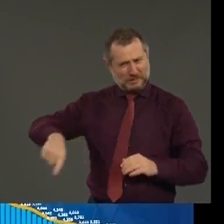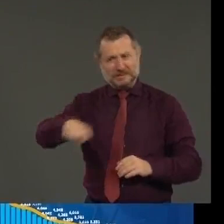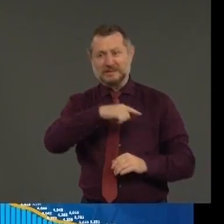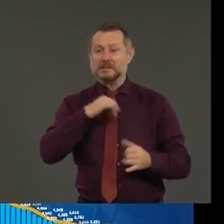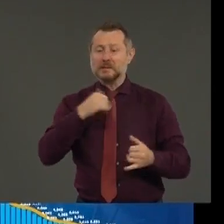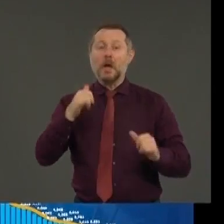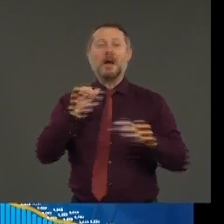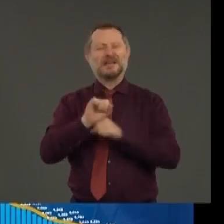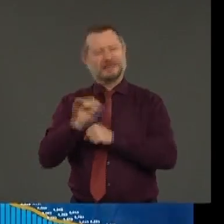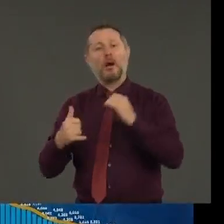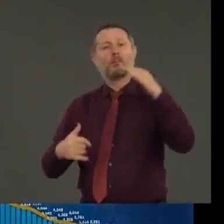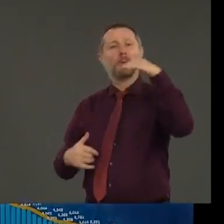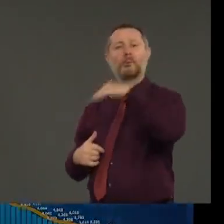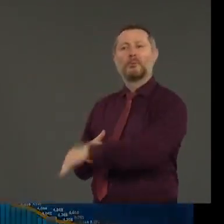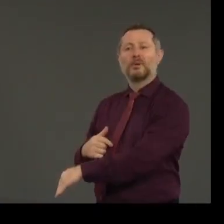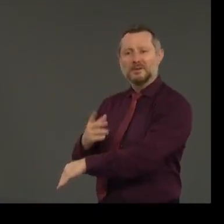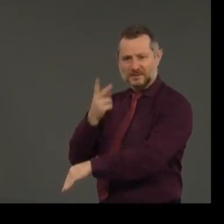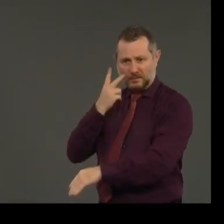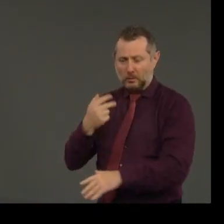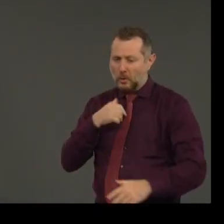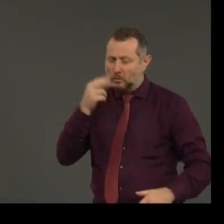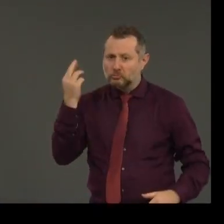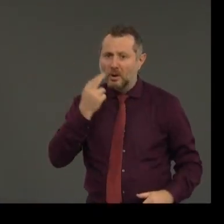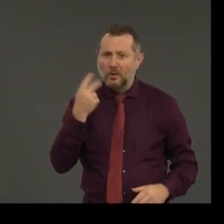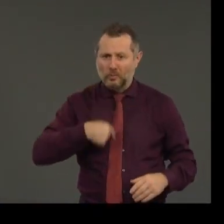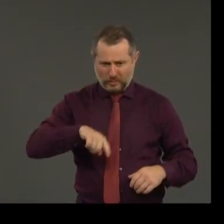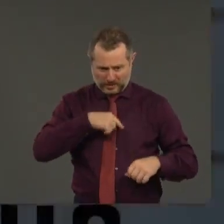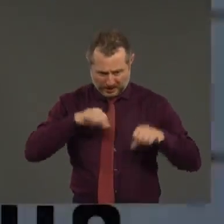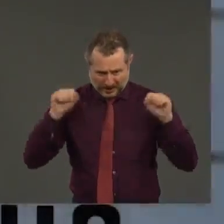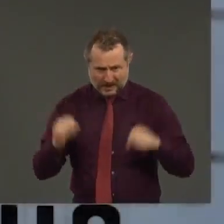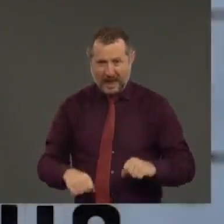didn't even know it was possible at one time.